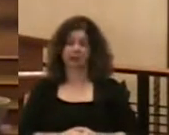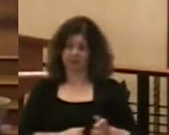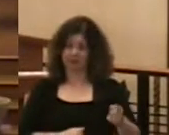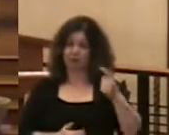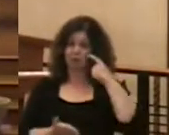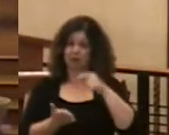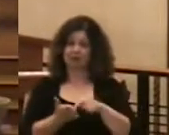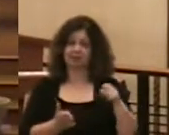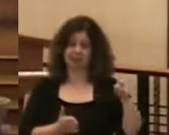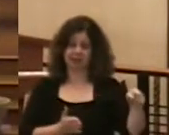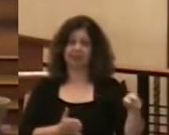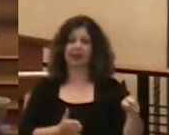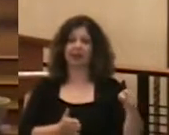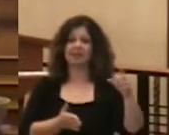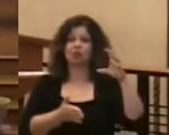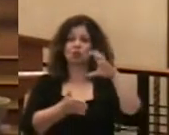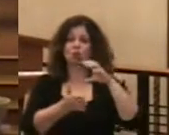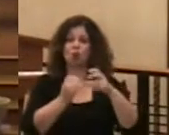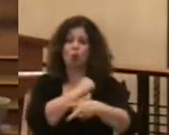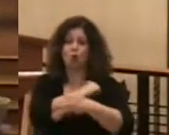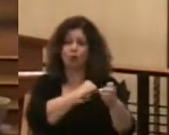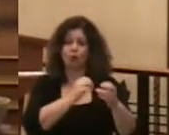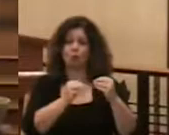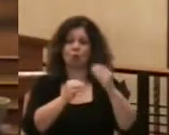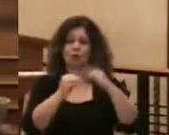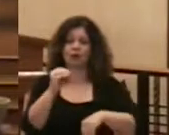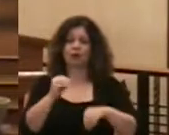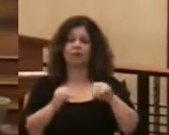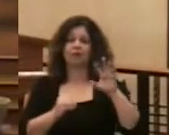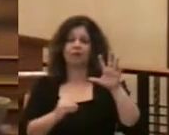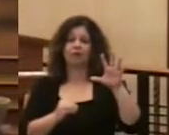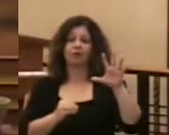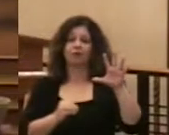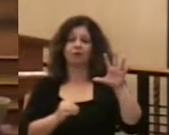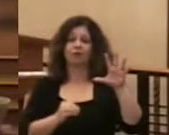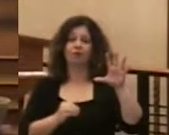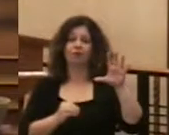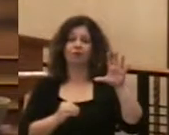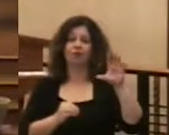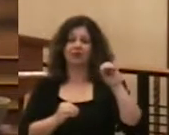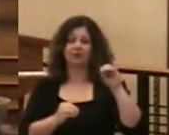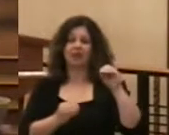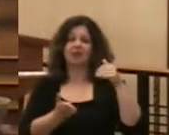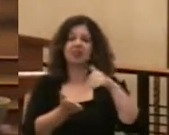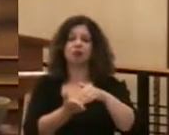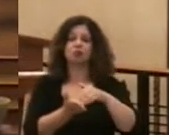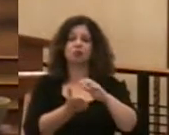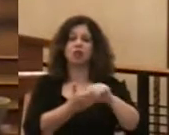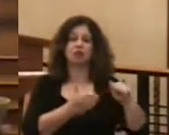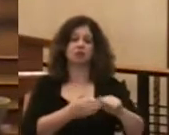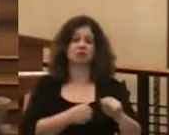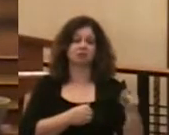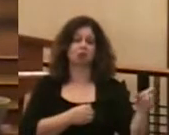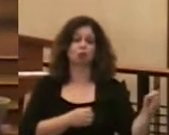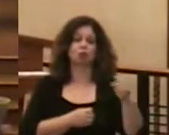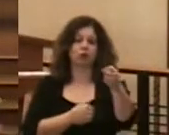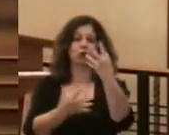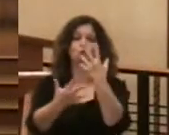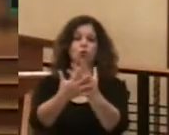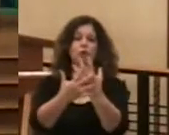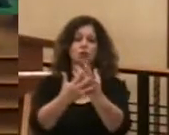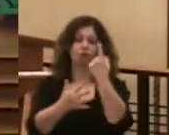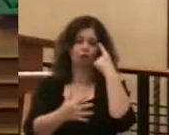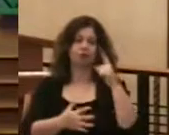embezzled more than $50,000 from the bank. He served time in federal prison for his